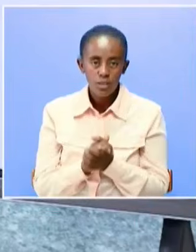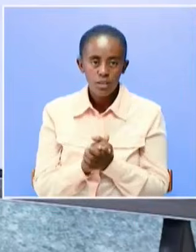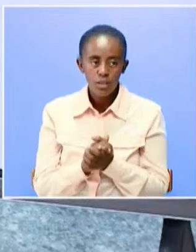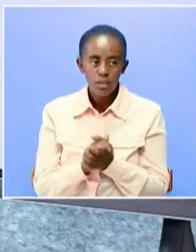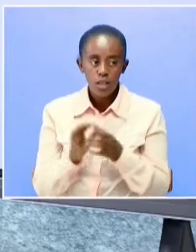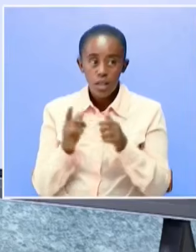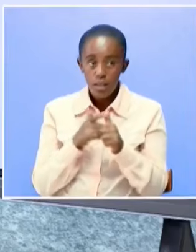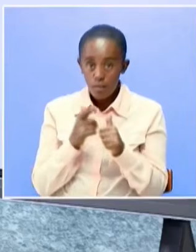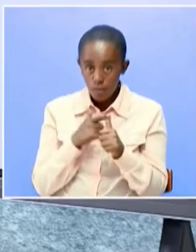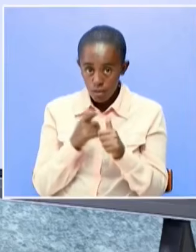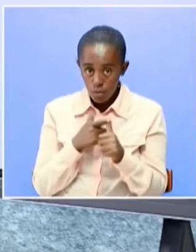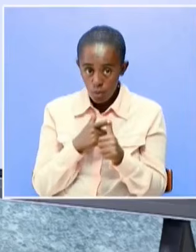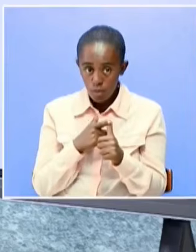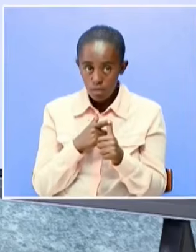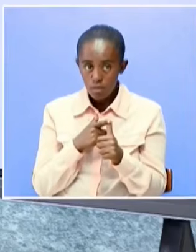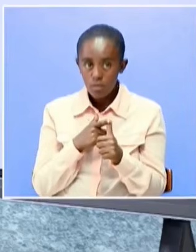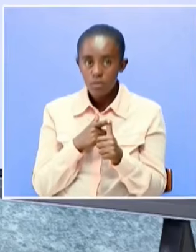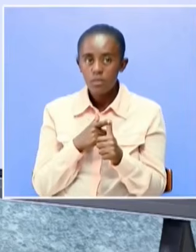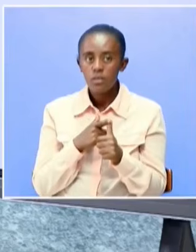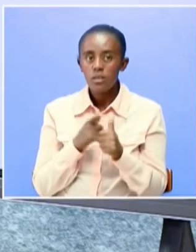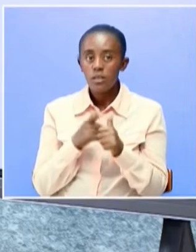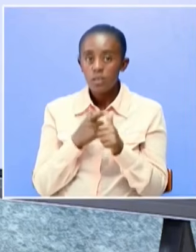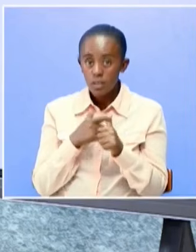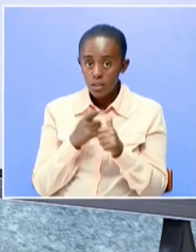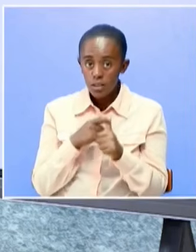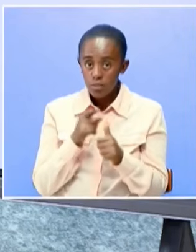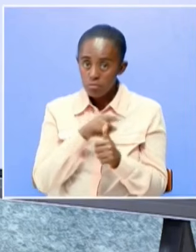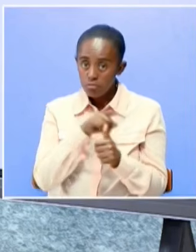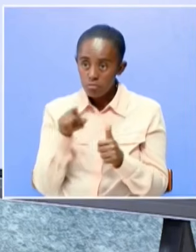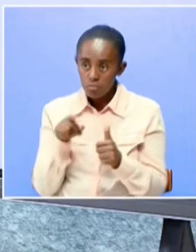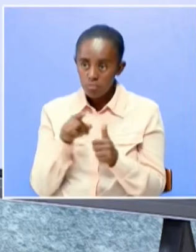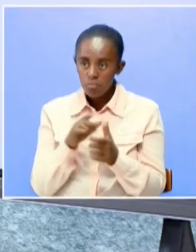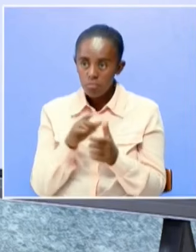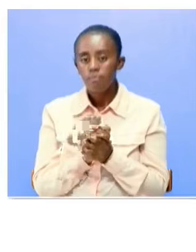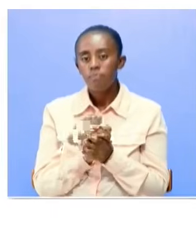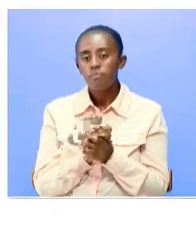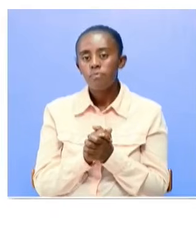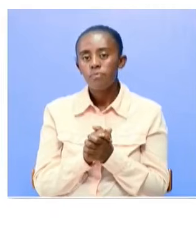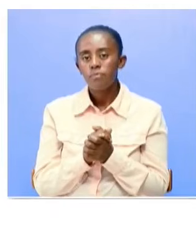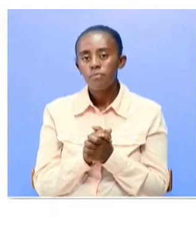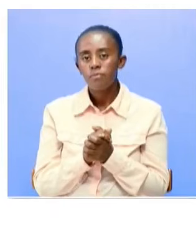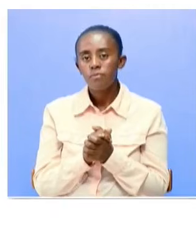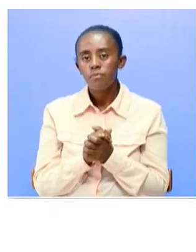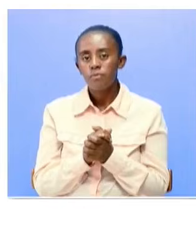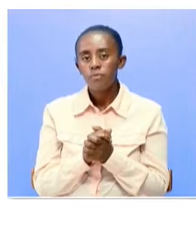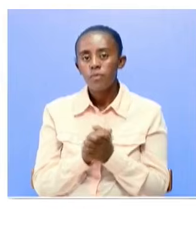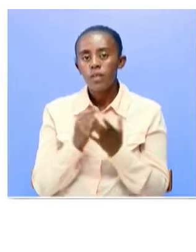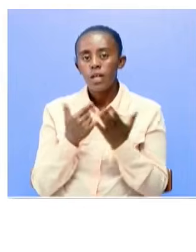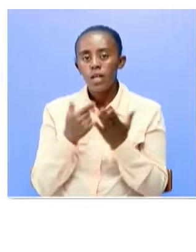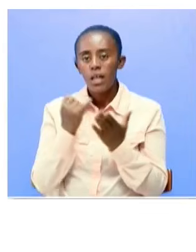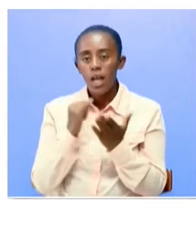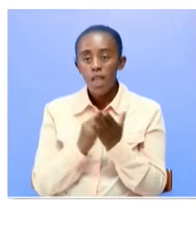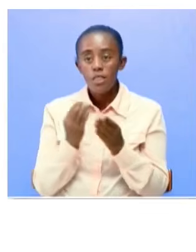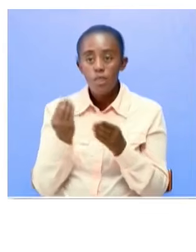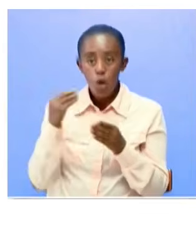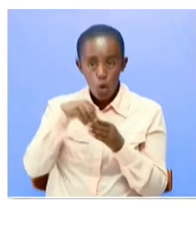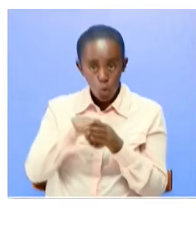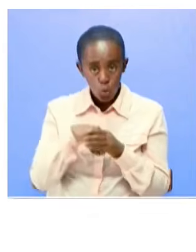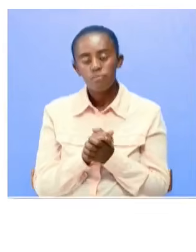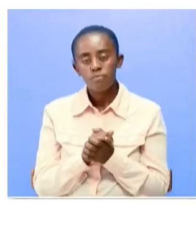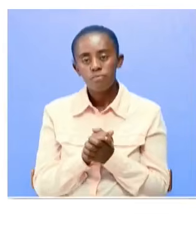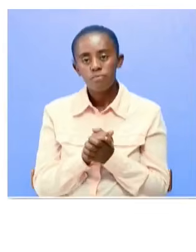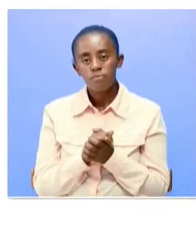The first one, there should be, it includes